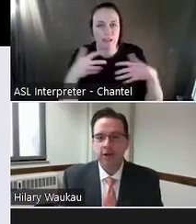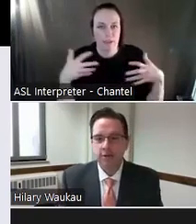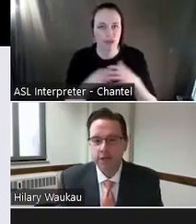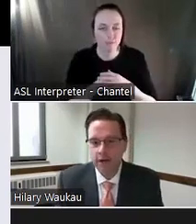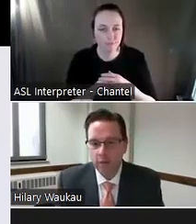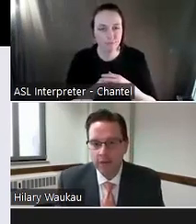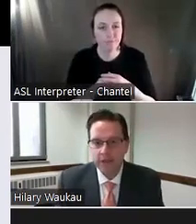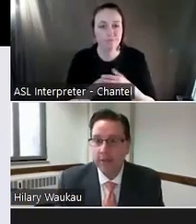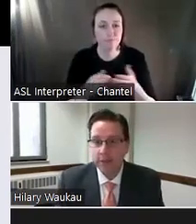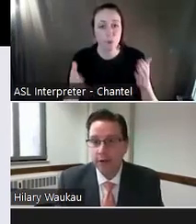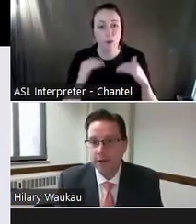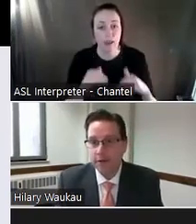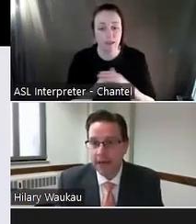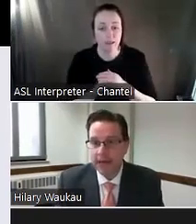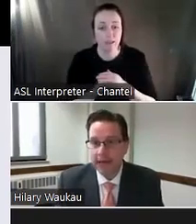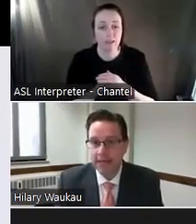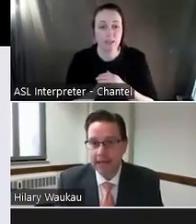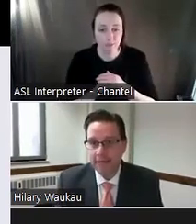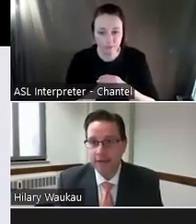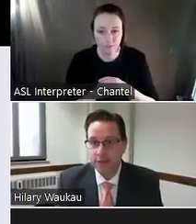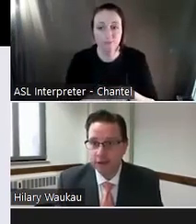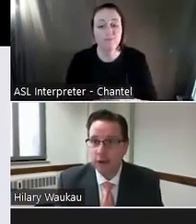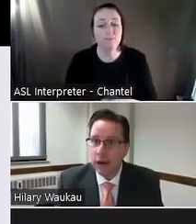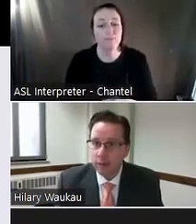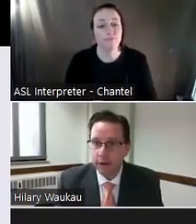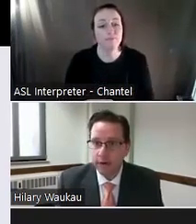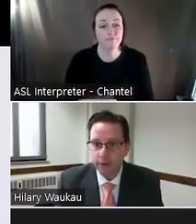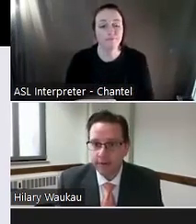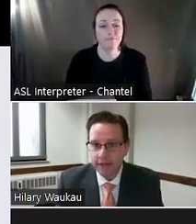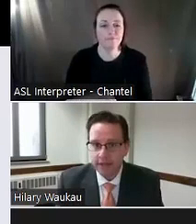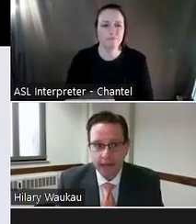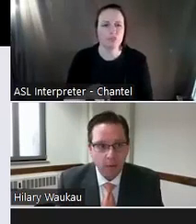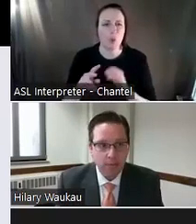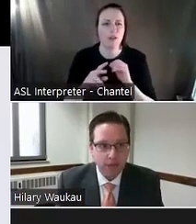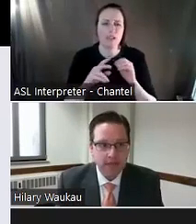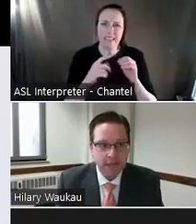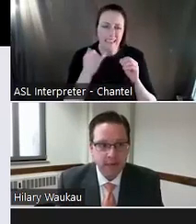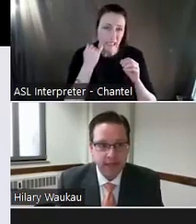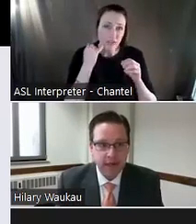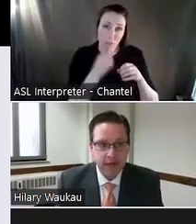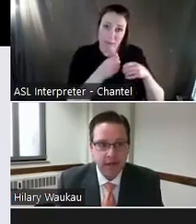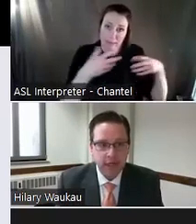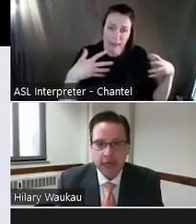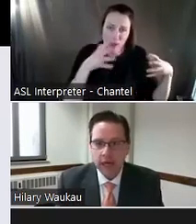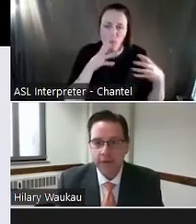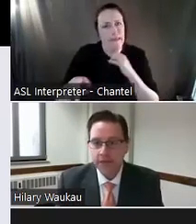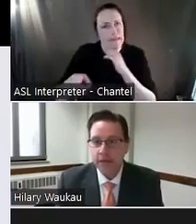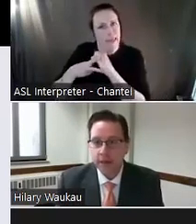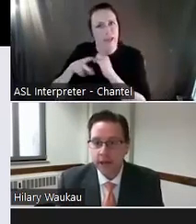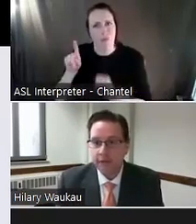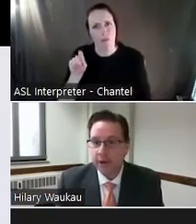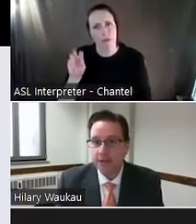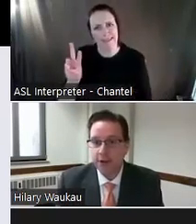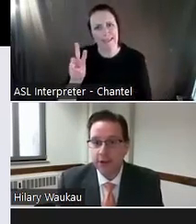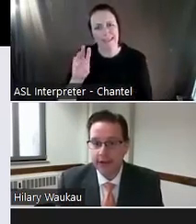Now, in terms of what some of those Medicaid savings will do, how are we going to reinvest that $1.6 million? There's going to